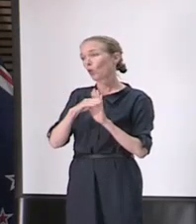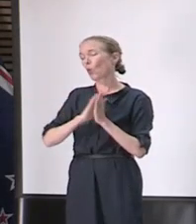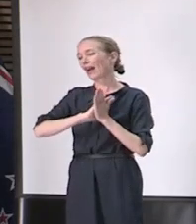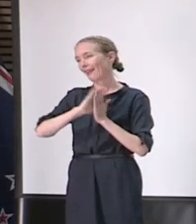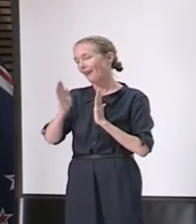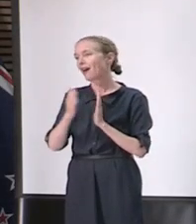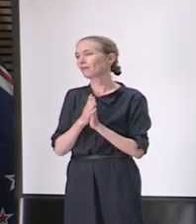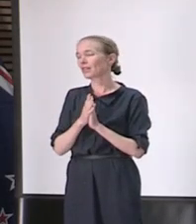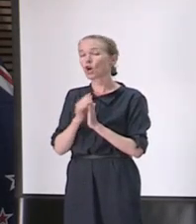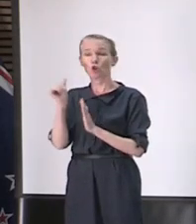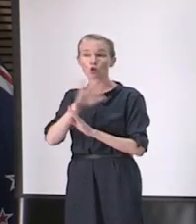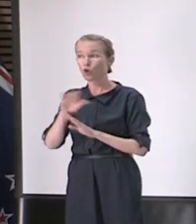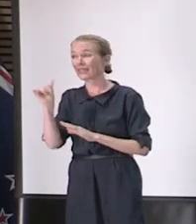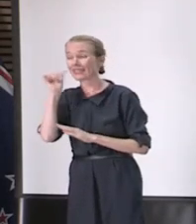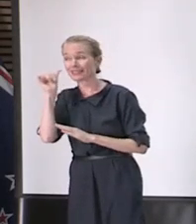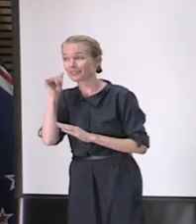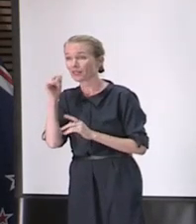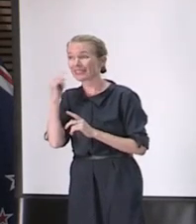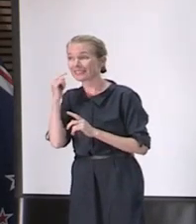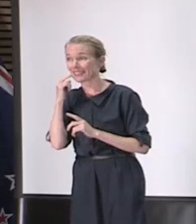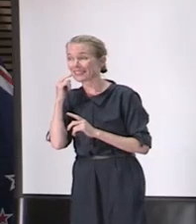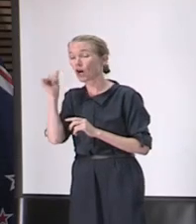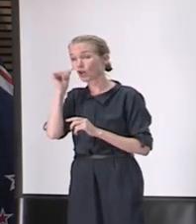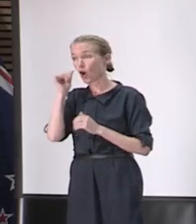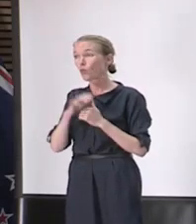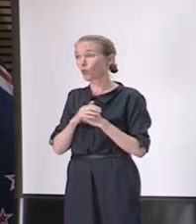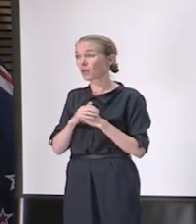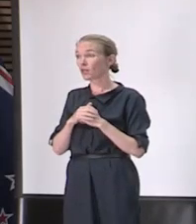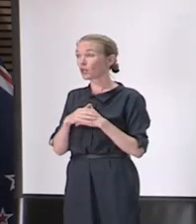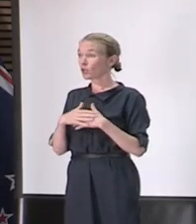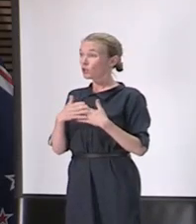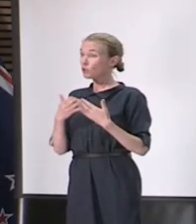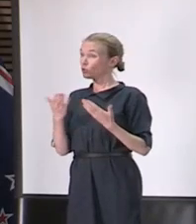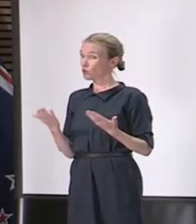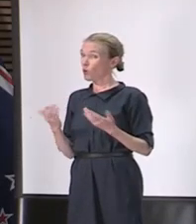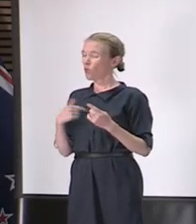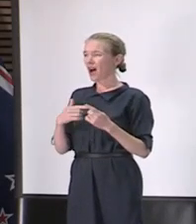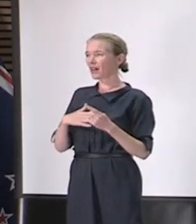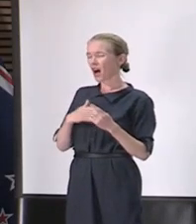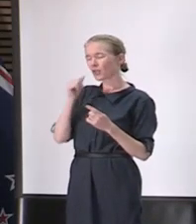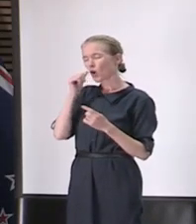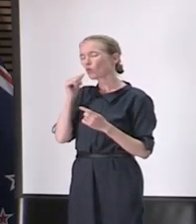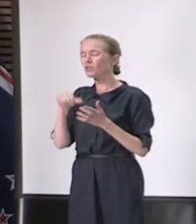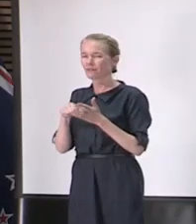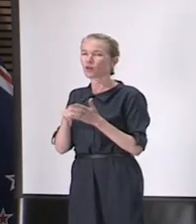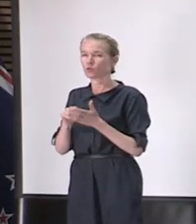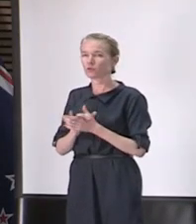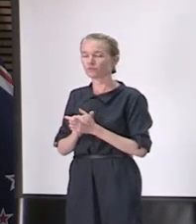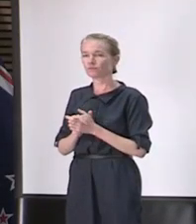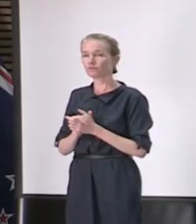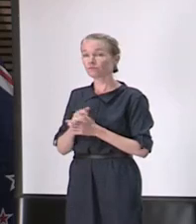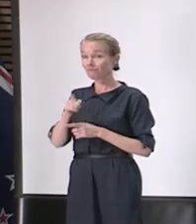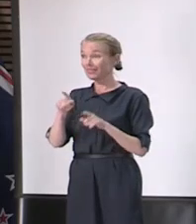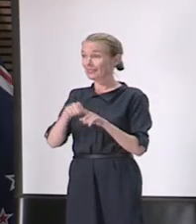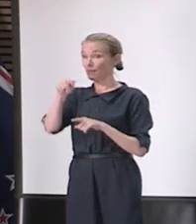consistent, not see a situation where people really question why they can't come together and others can't. But this has been very hard. Is now saying